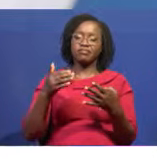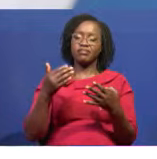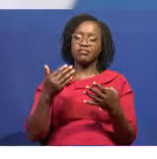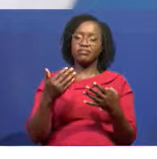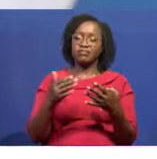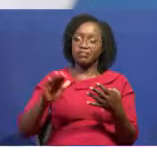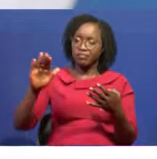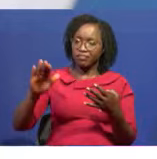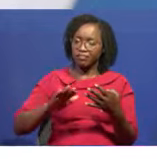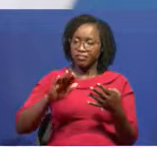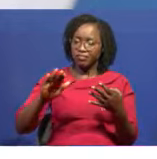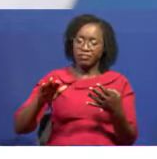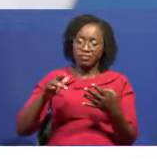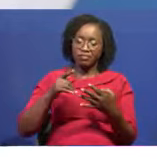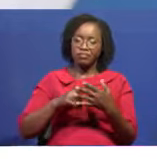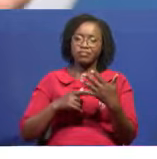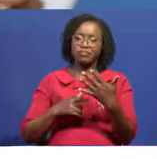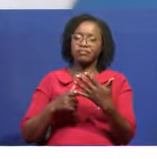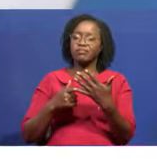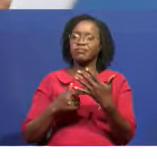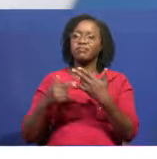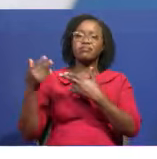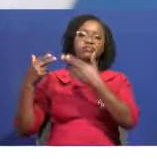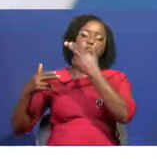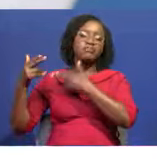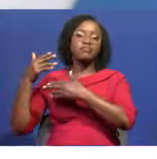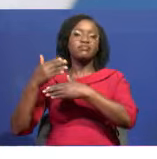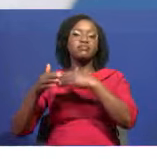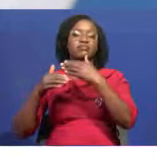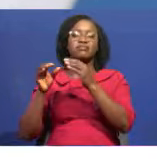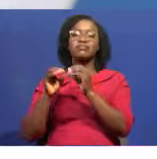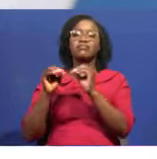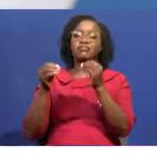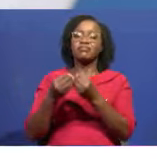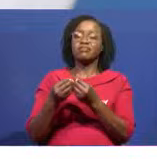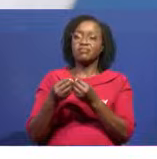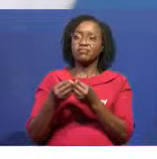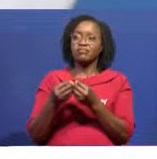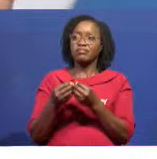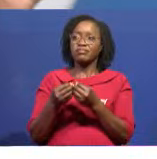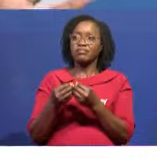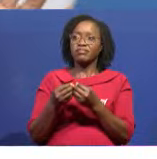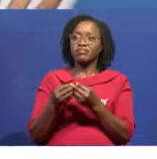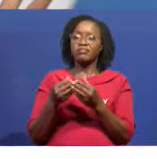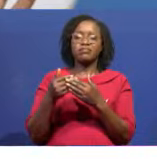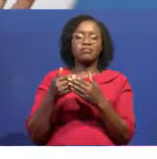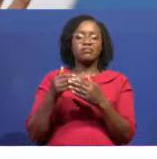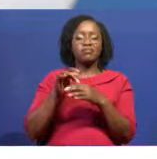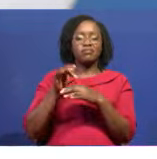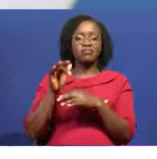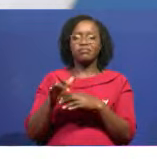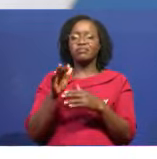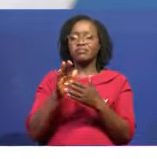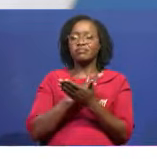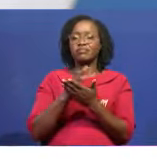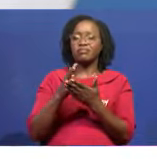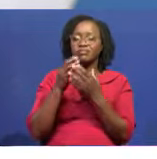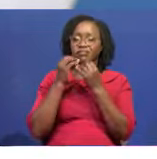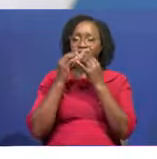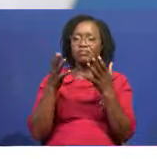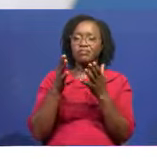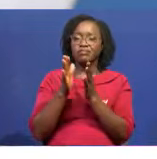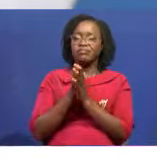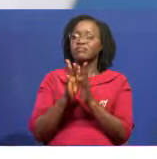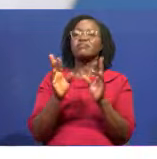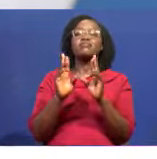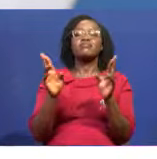see a lot of their history in terms of the structure of the organization. That is proactive disclosure of information, which we are saying should